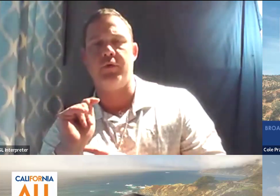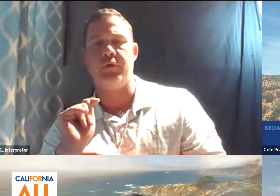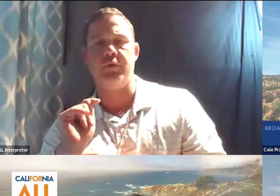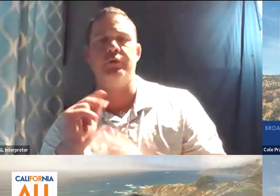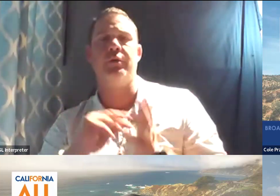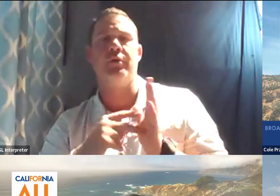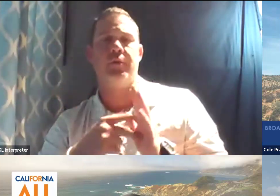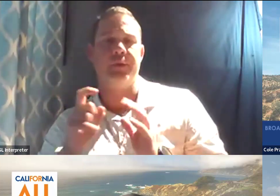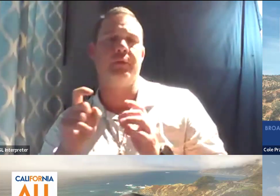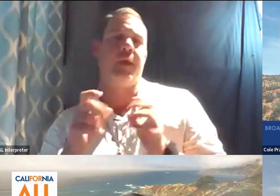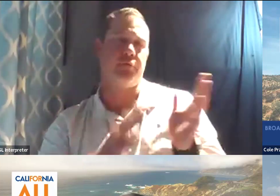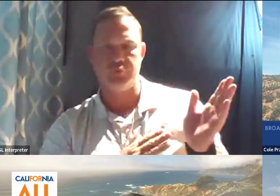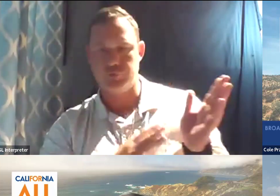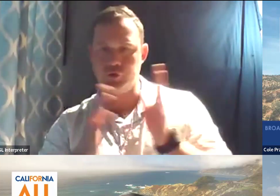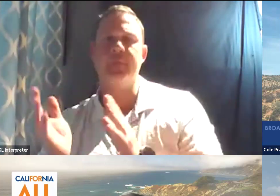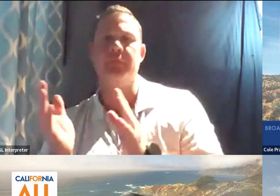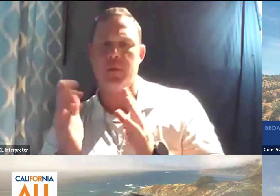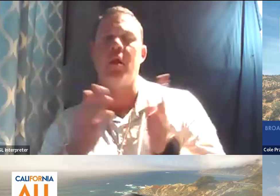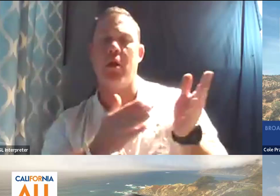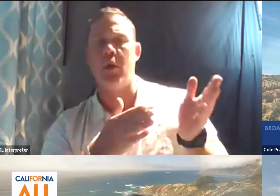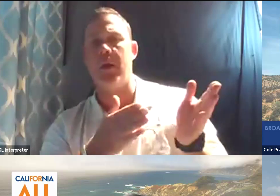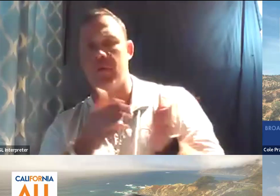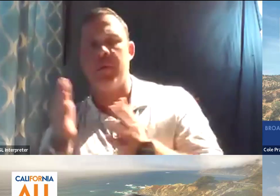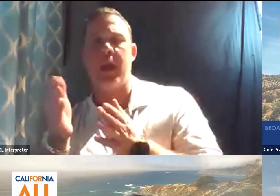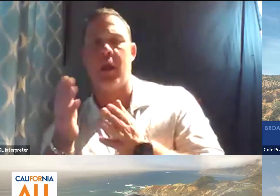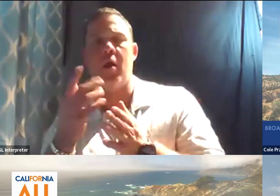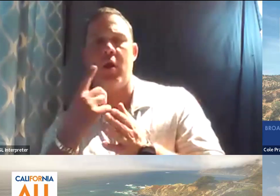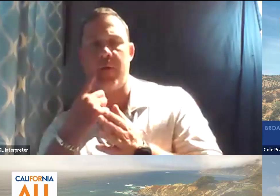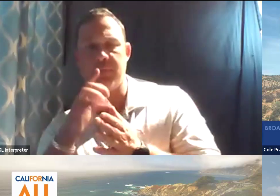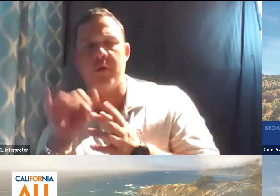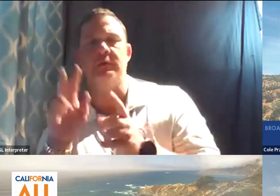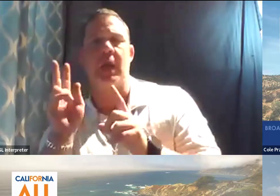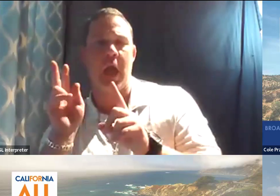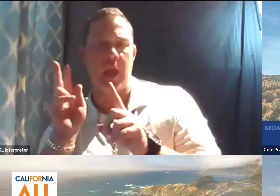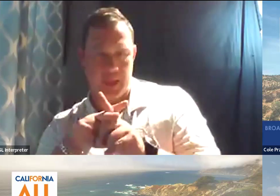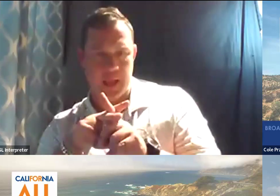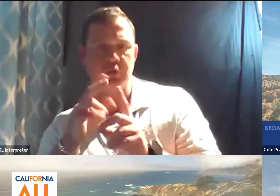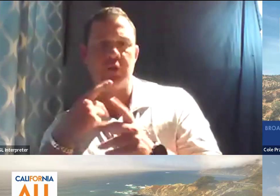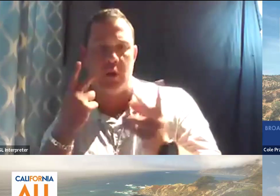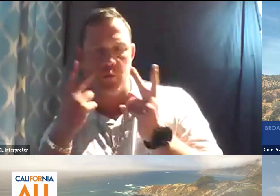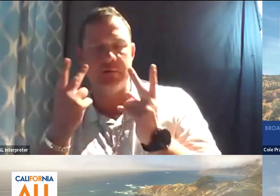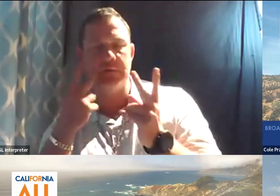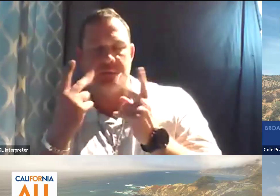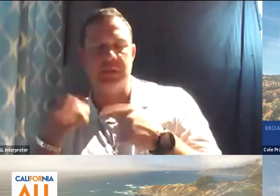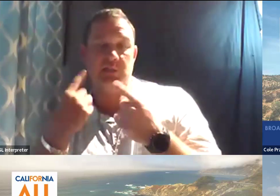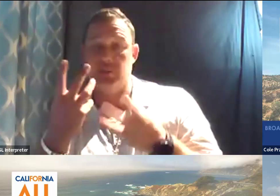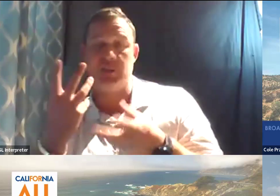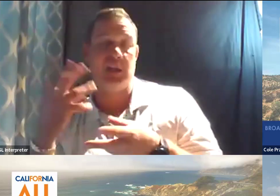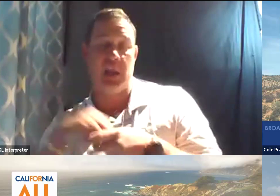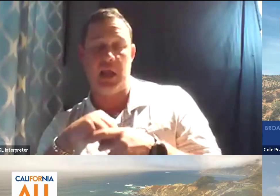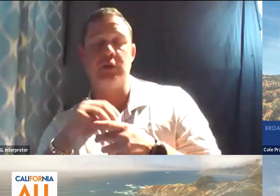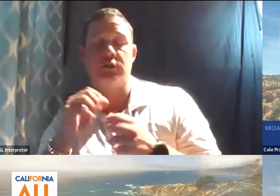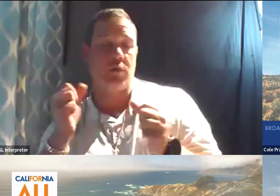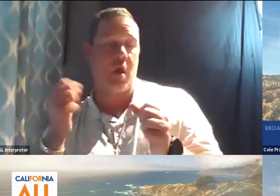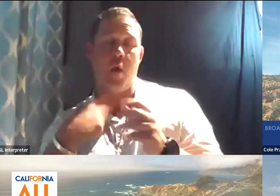have to quickly shift gears and start preparing for this application. And we've seen just by engaging with our